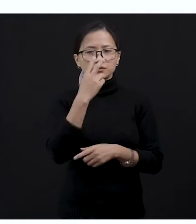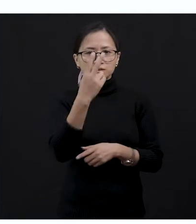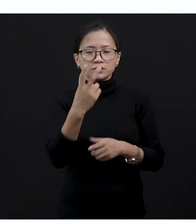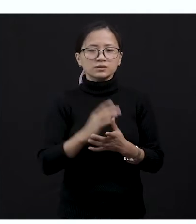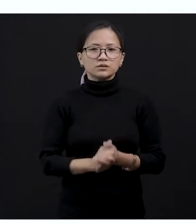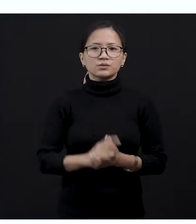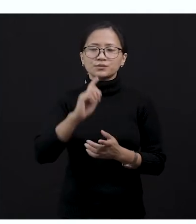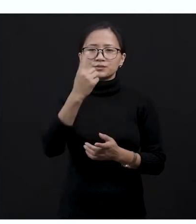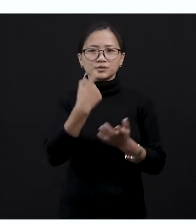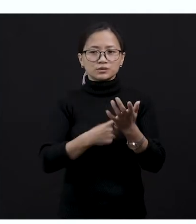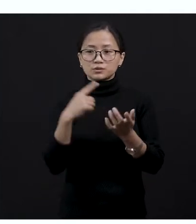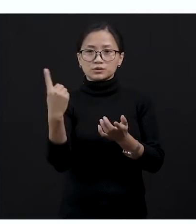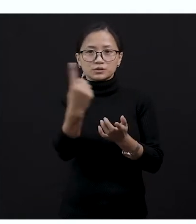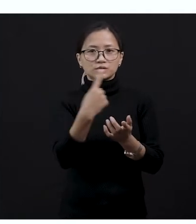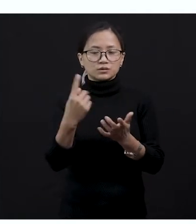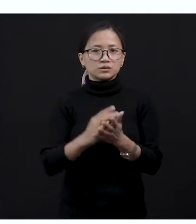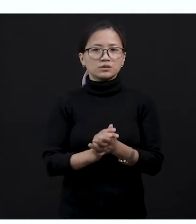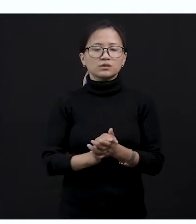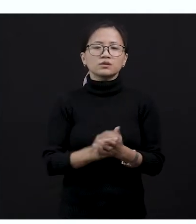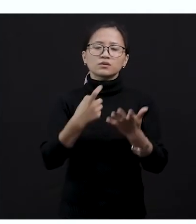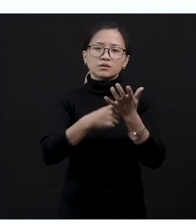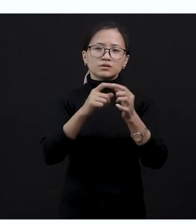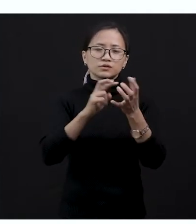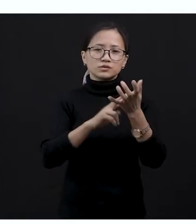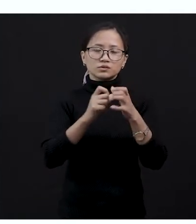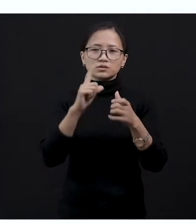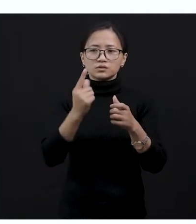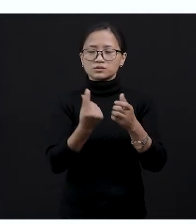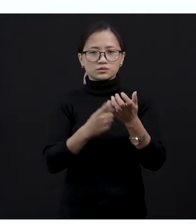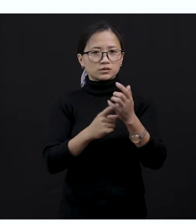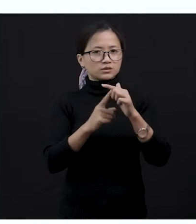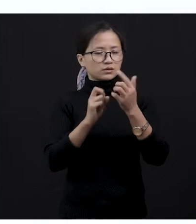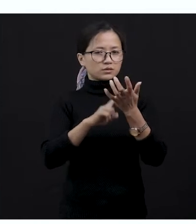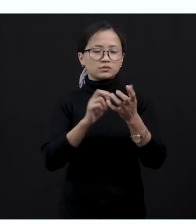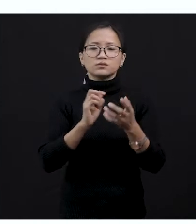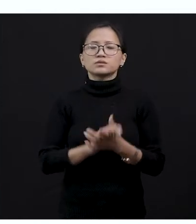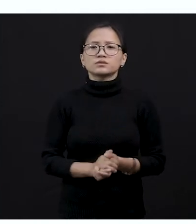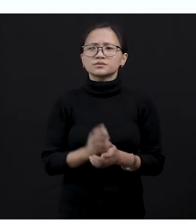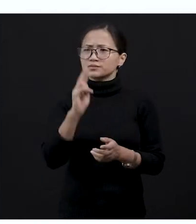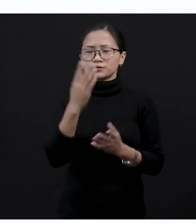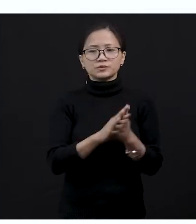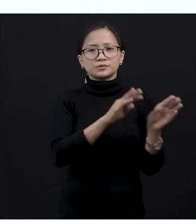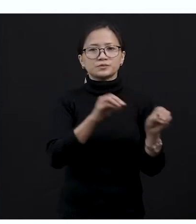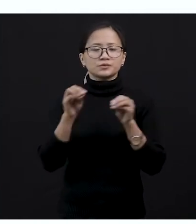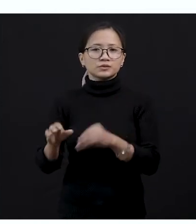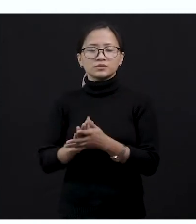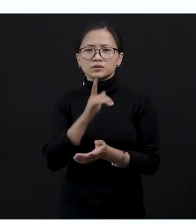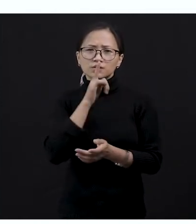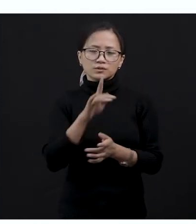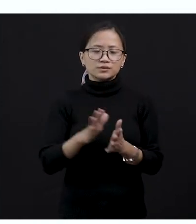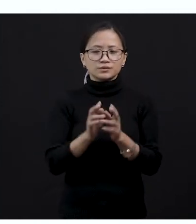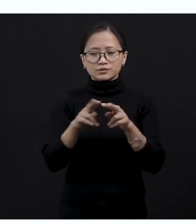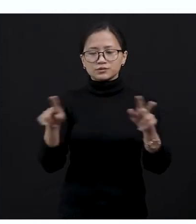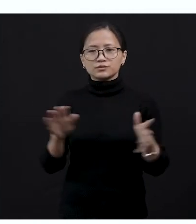is rotation and the other one is revolution. Now these two movements are quite different